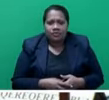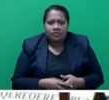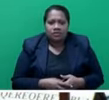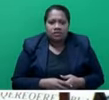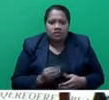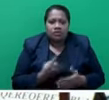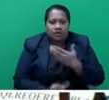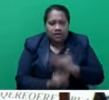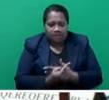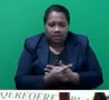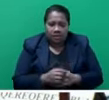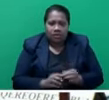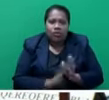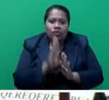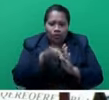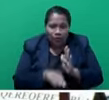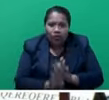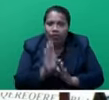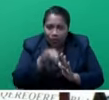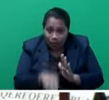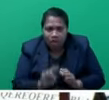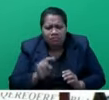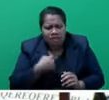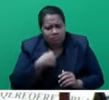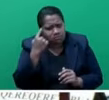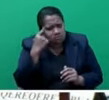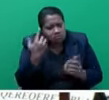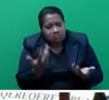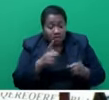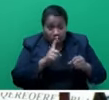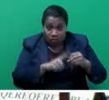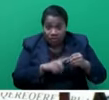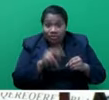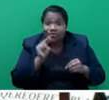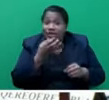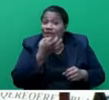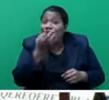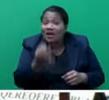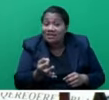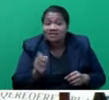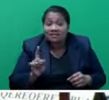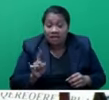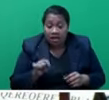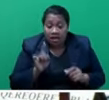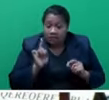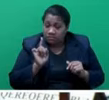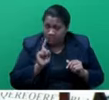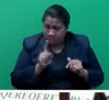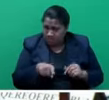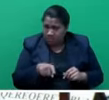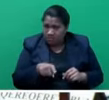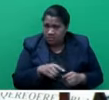and down. But I think the question we need to ask is this